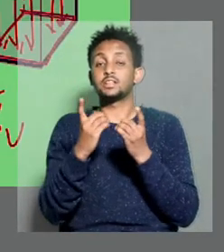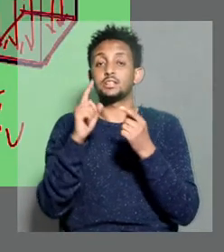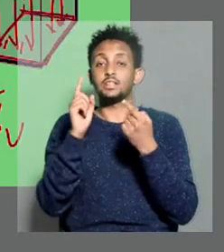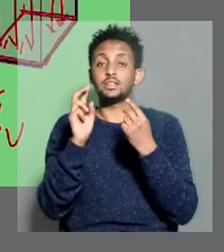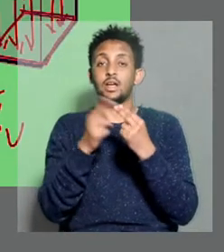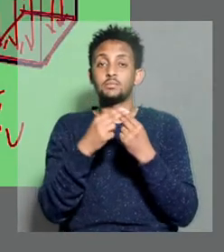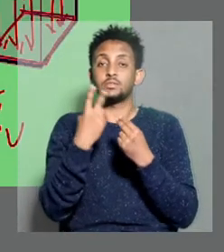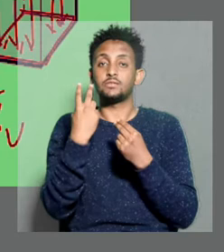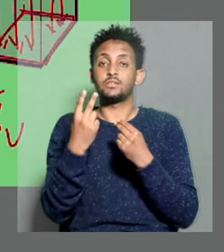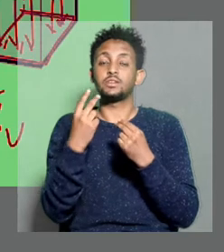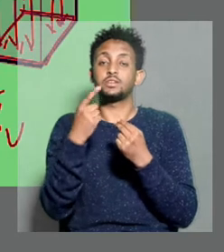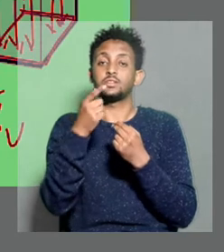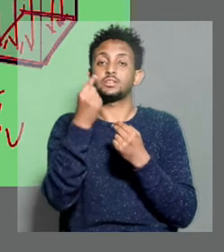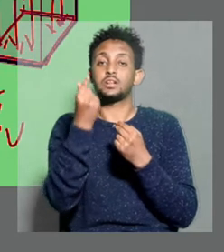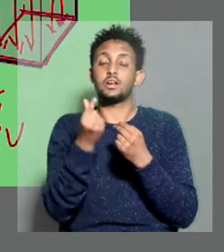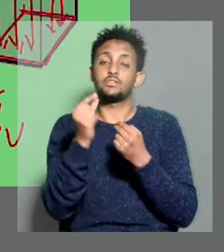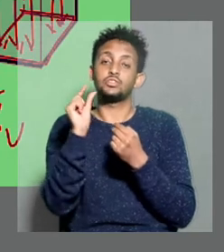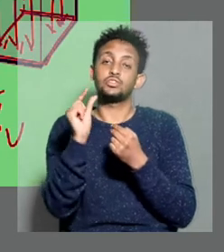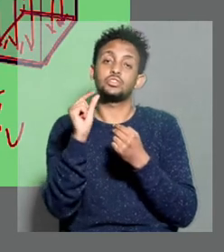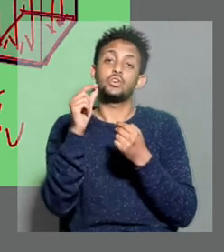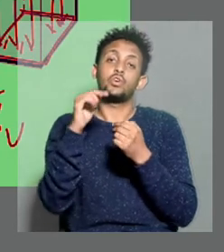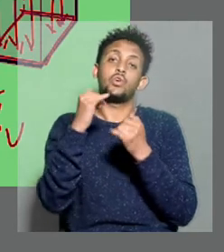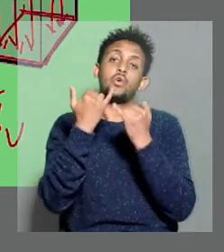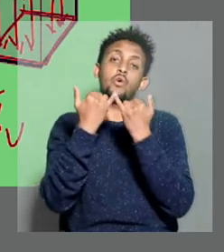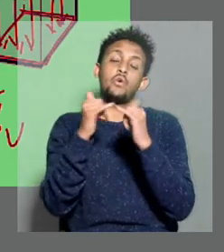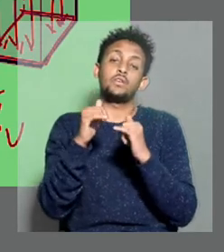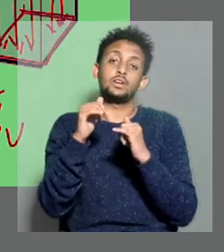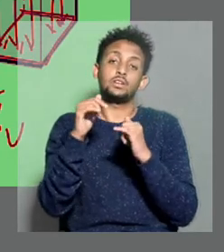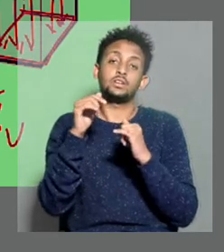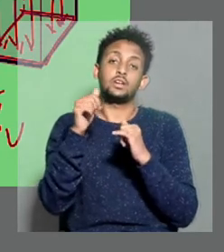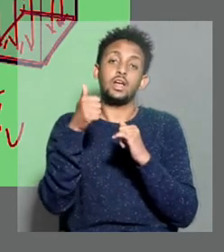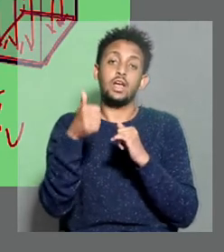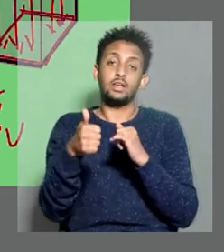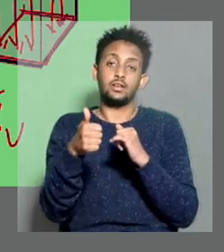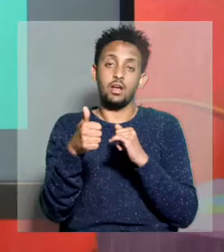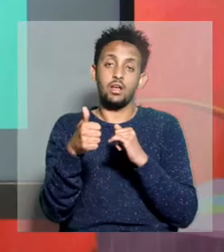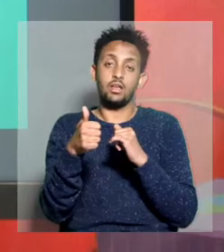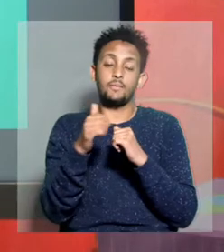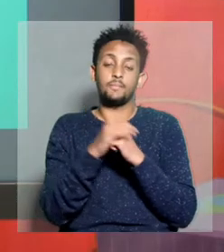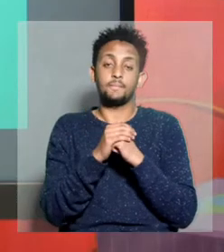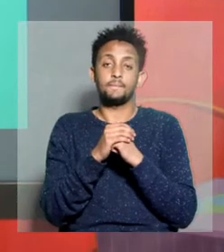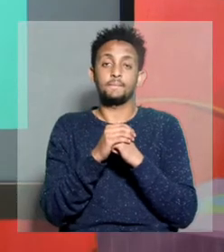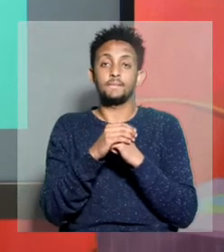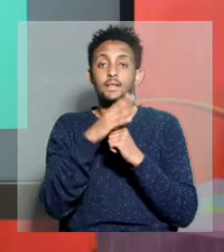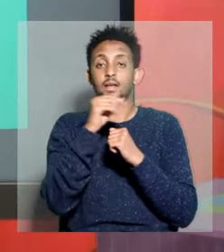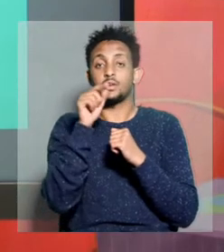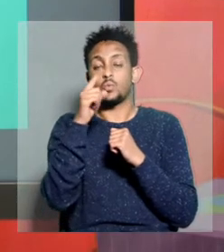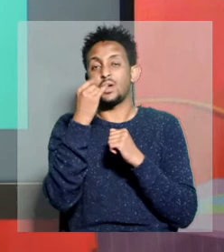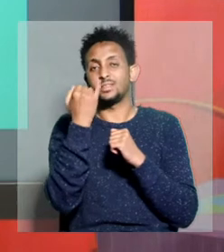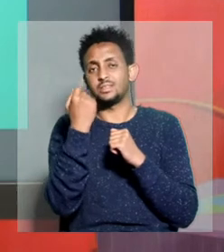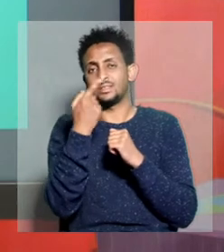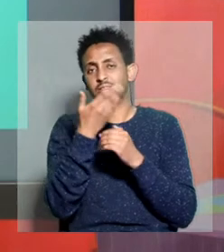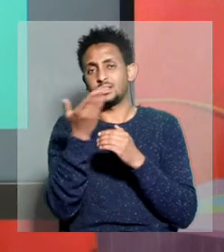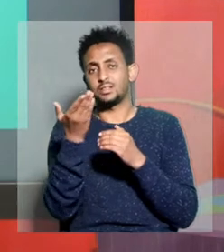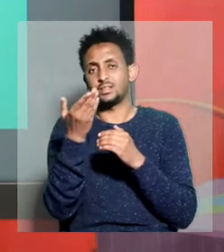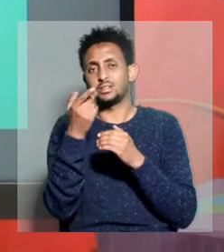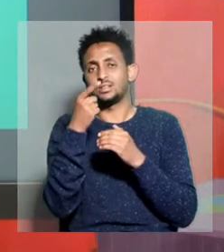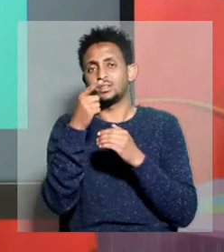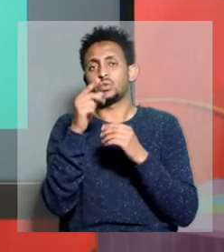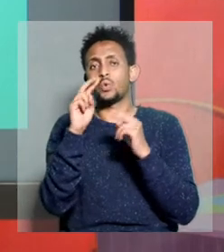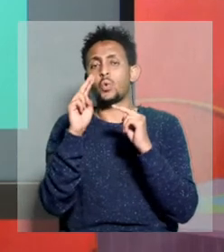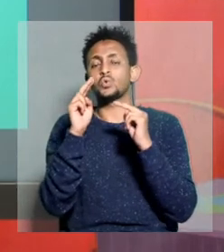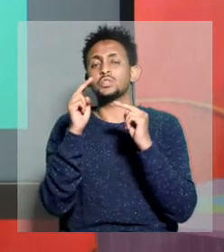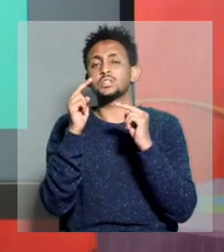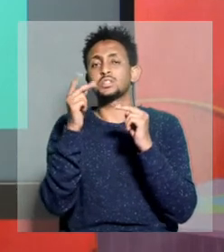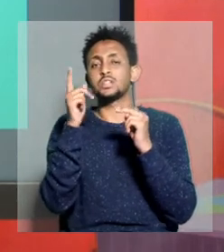V times gravity G over cross-sectional area A. And one thing, we know that the